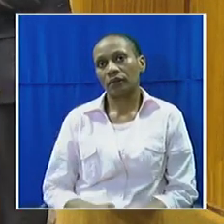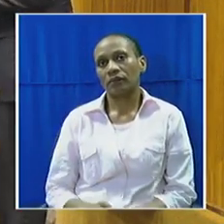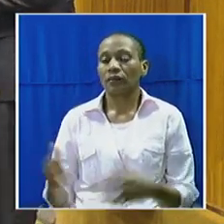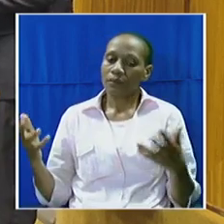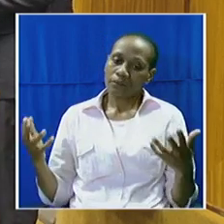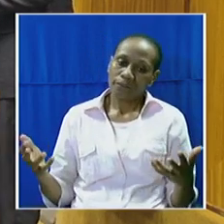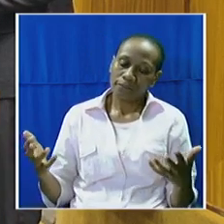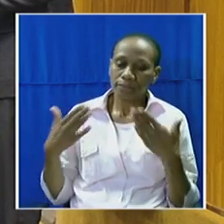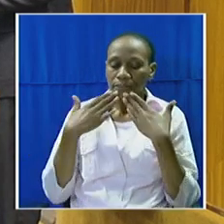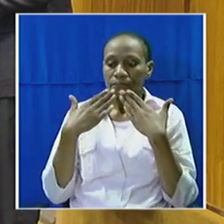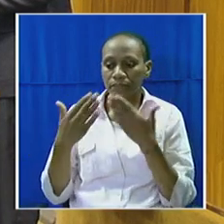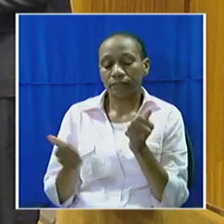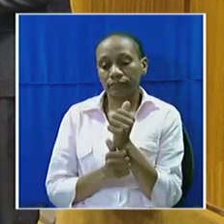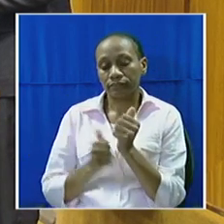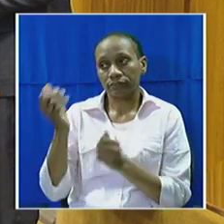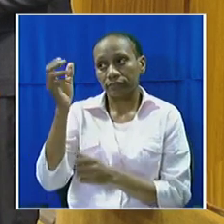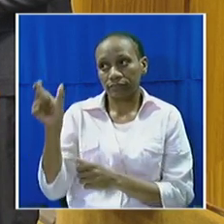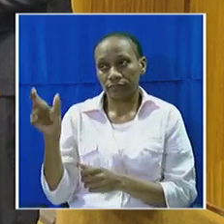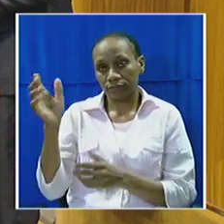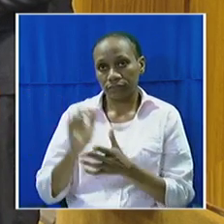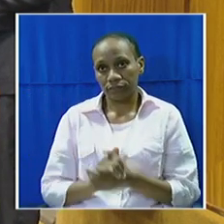Thank you very much, Deputy Speaker.